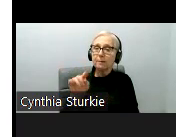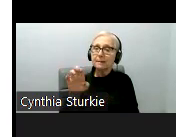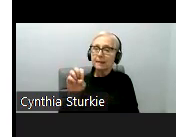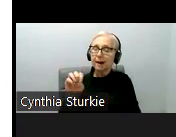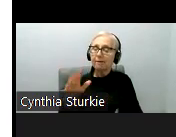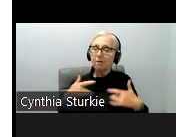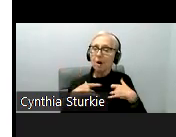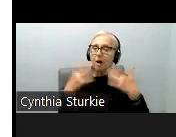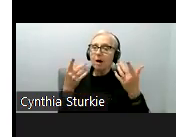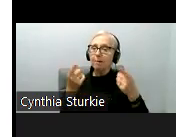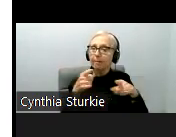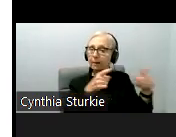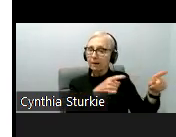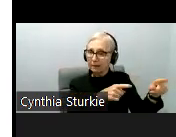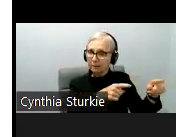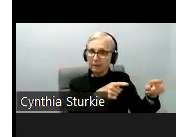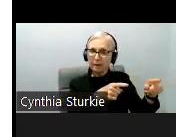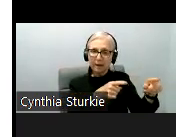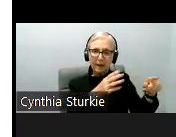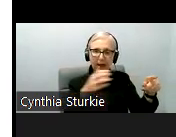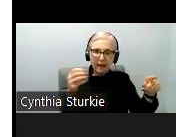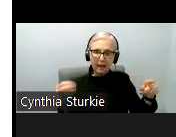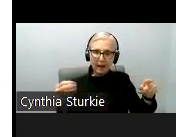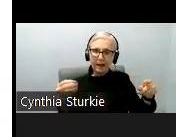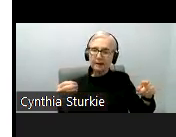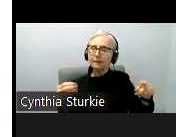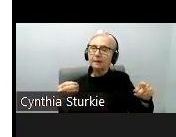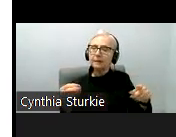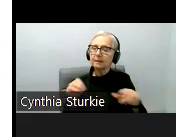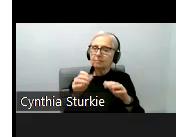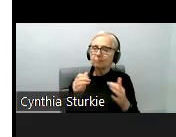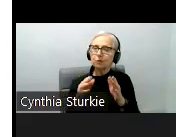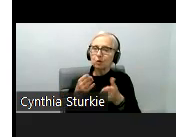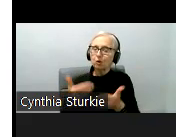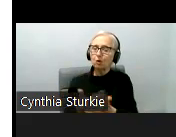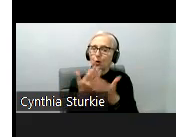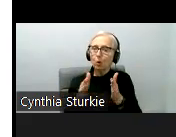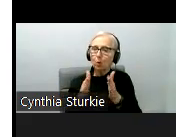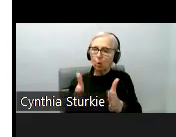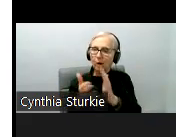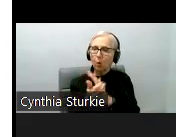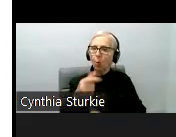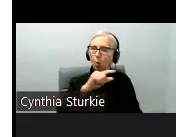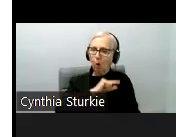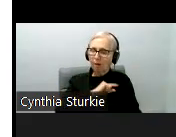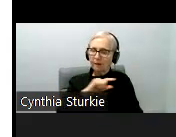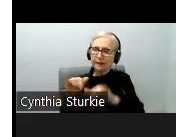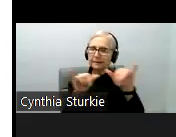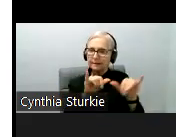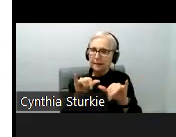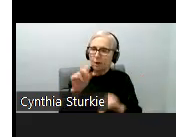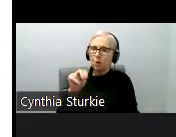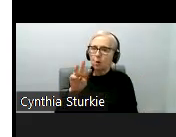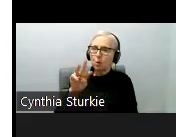we also are coming out with a new way to stay informed, a quality and standards newsletter. We've